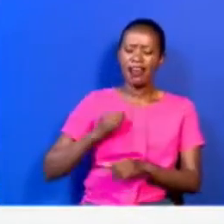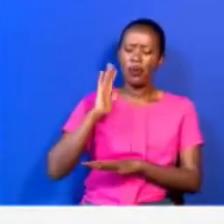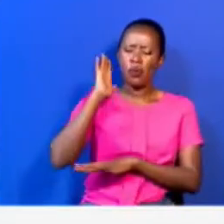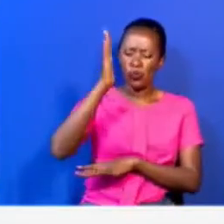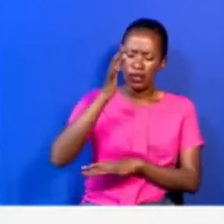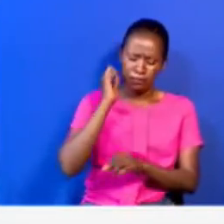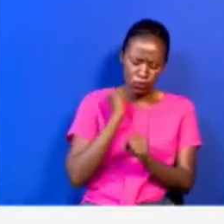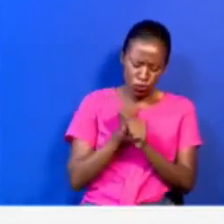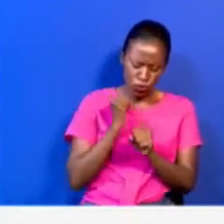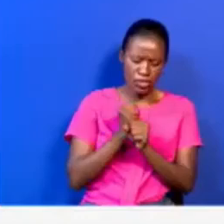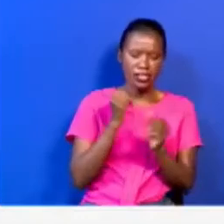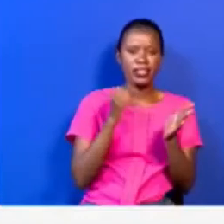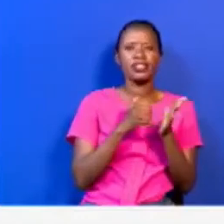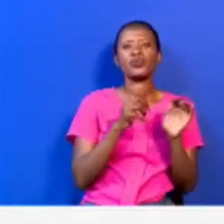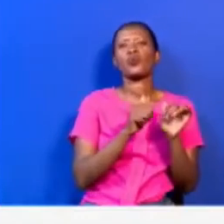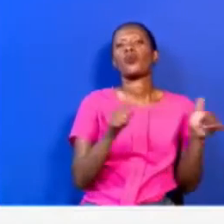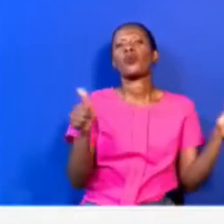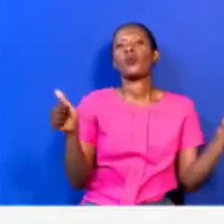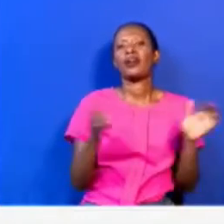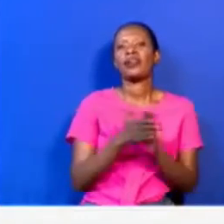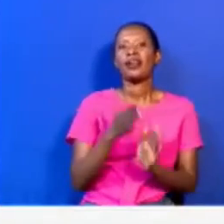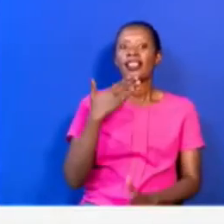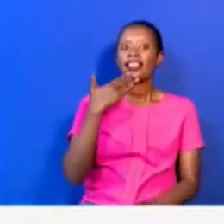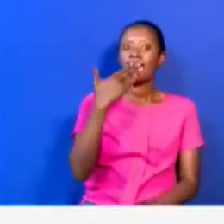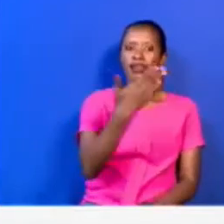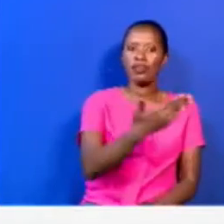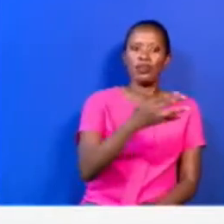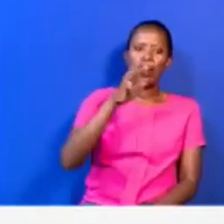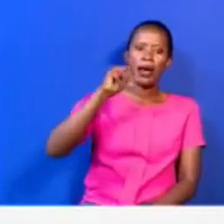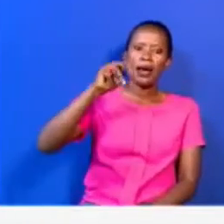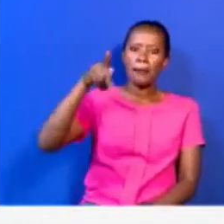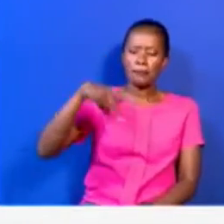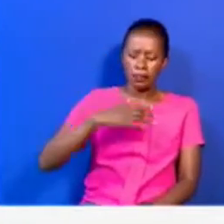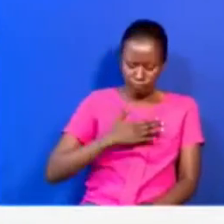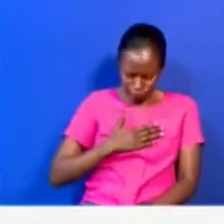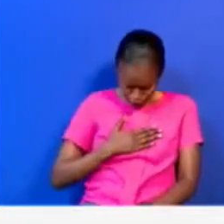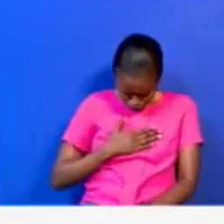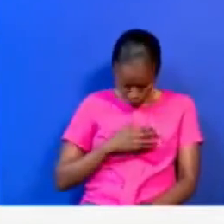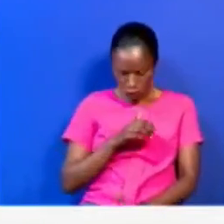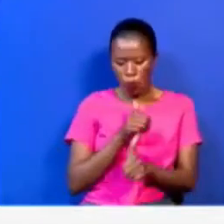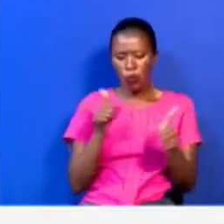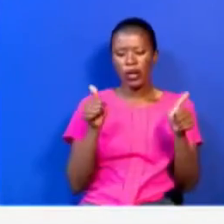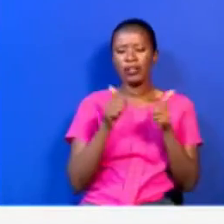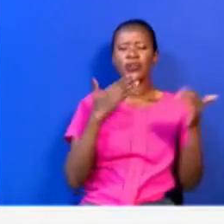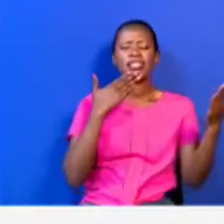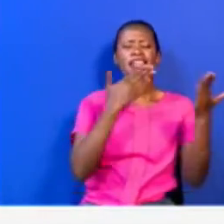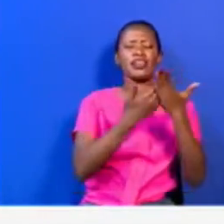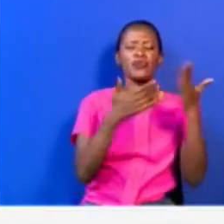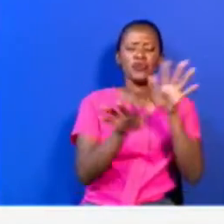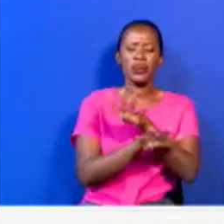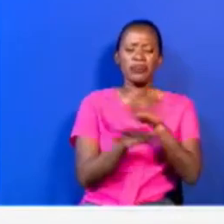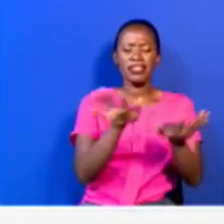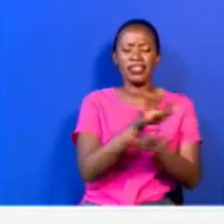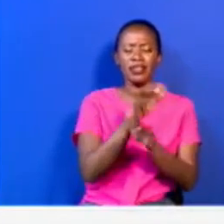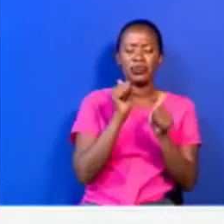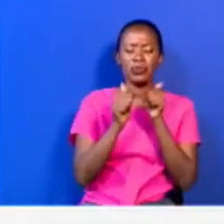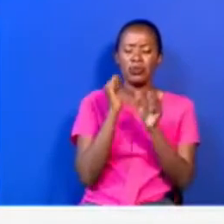do it. Thank you, our mheshimiwa. Tunashukuru kwa kila kitu ambacho